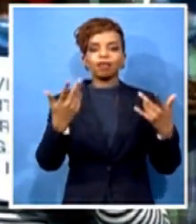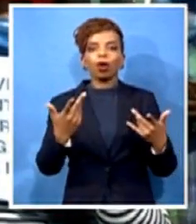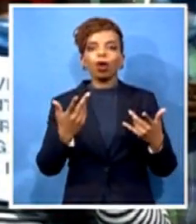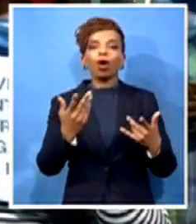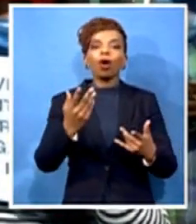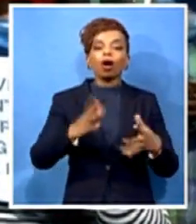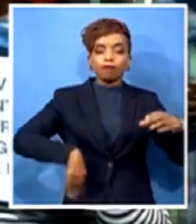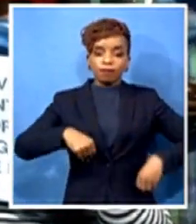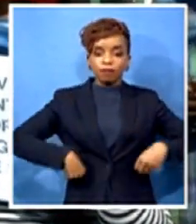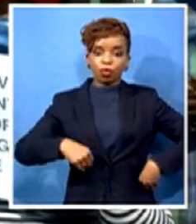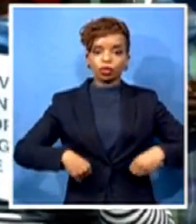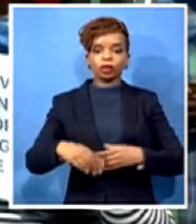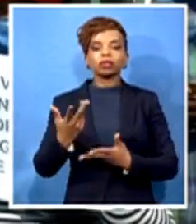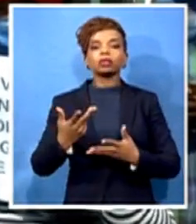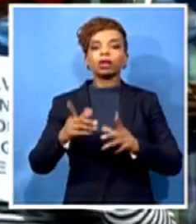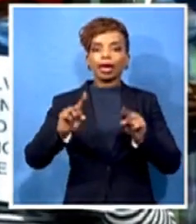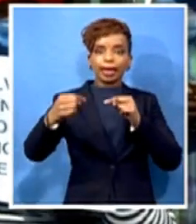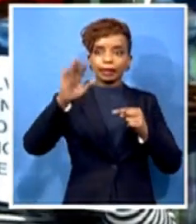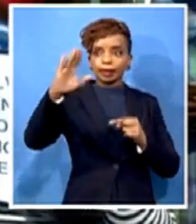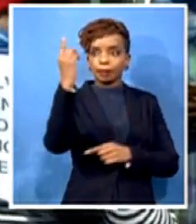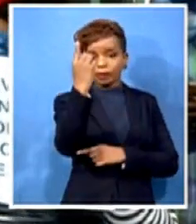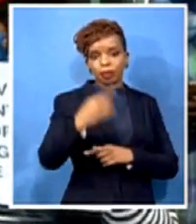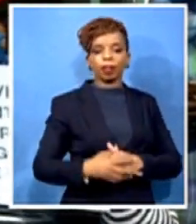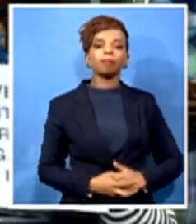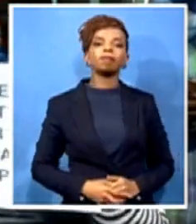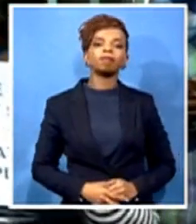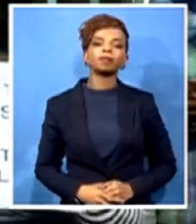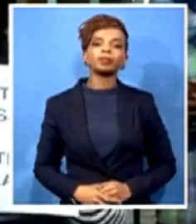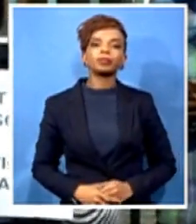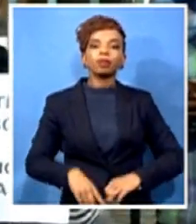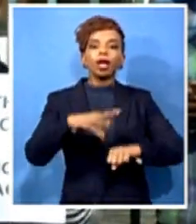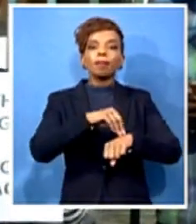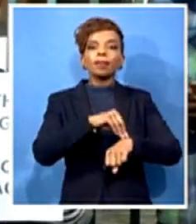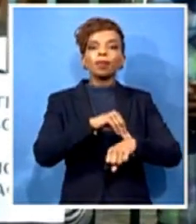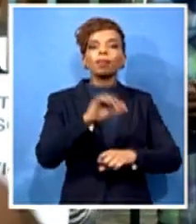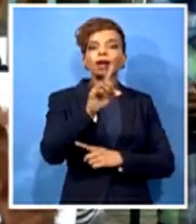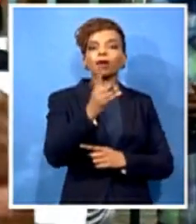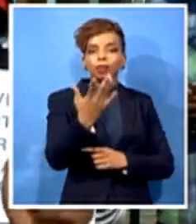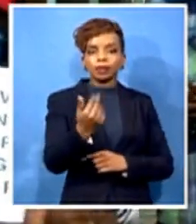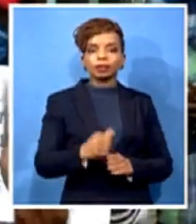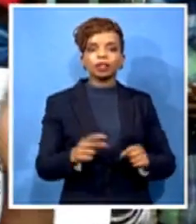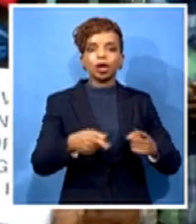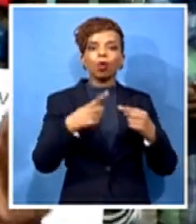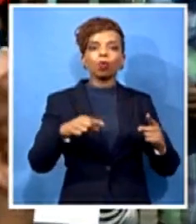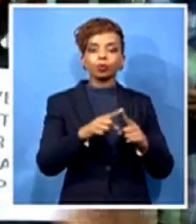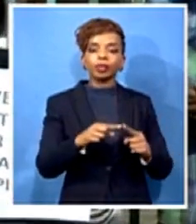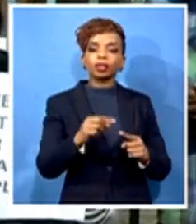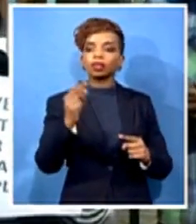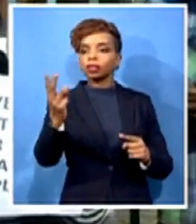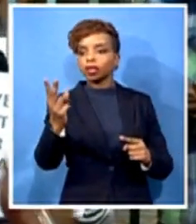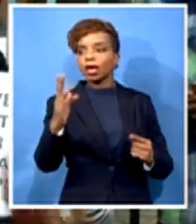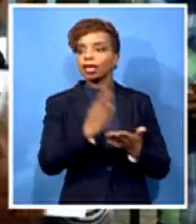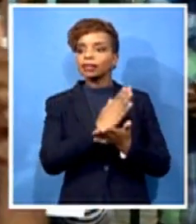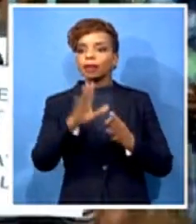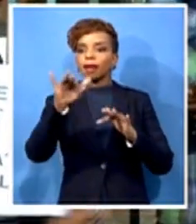The problem is that we are facing someone who intimidates, so no one really wants to come out. But we have parents and we have